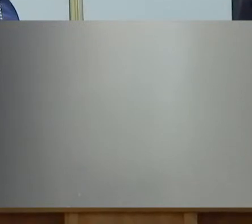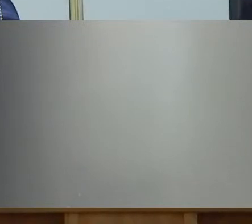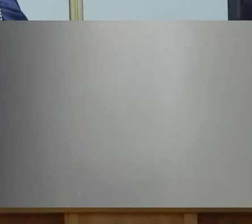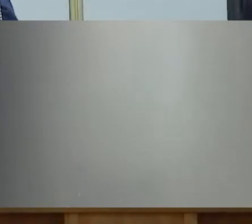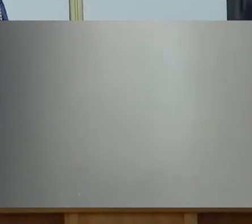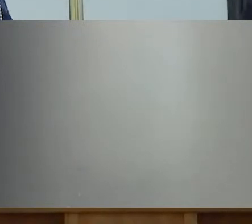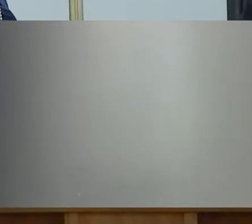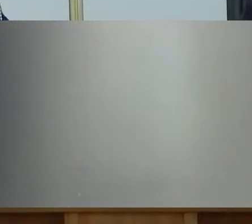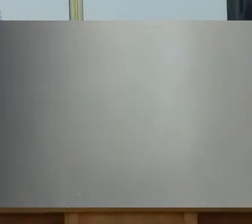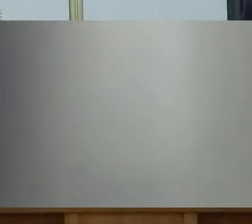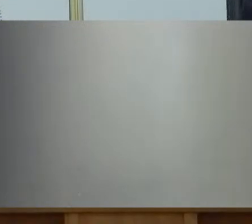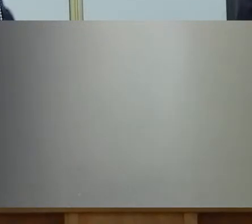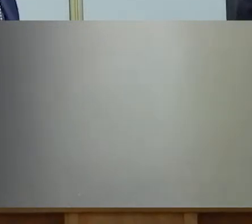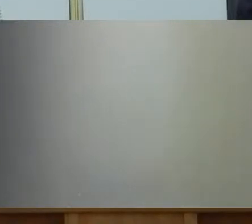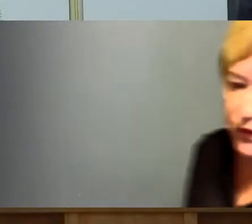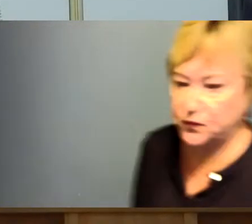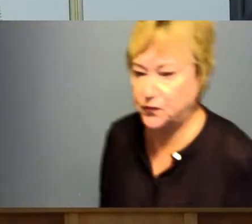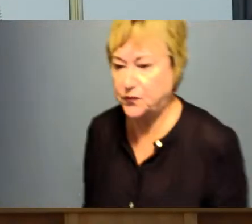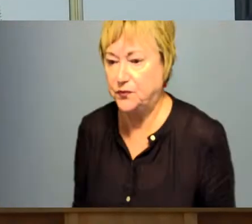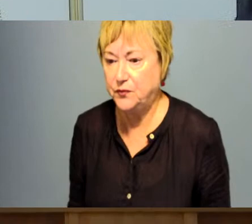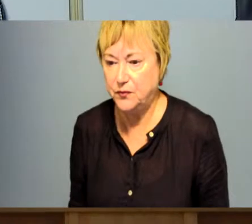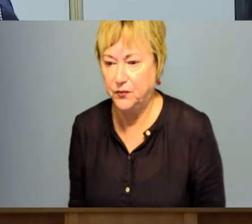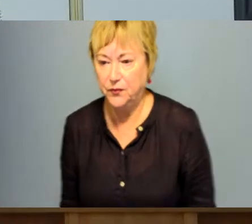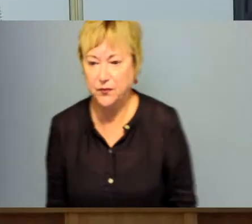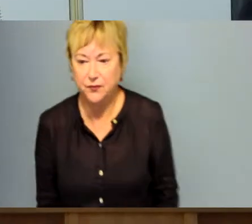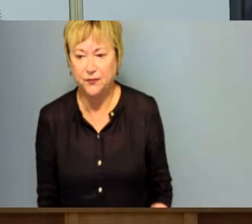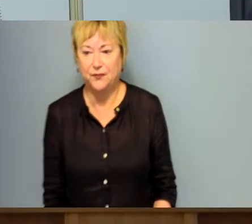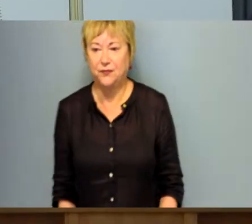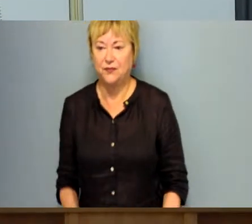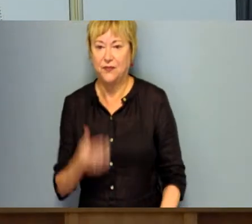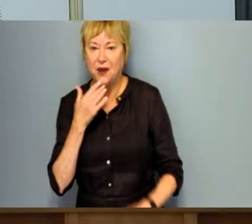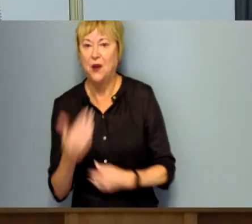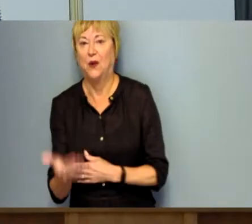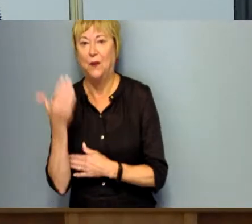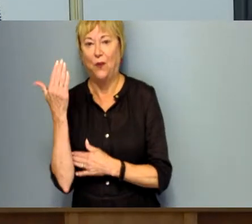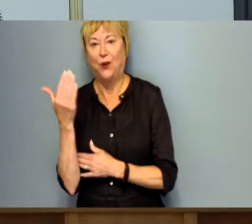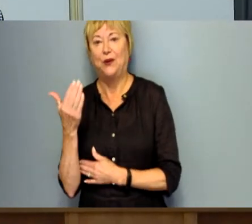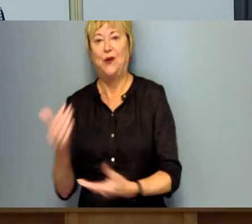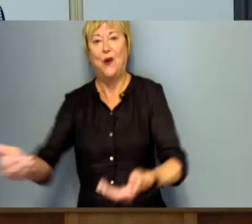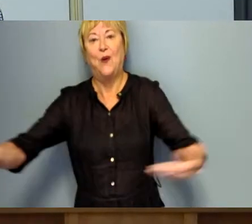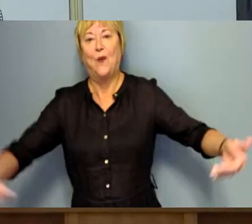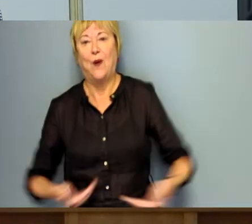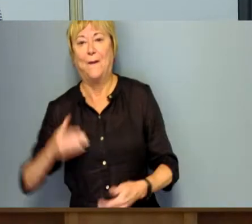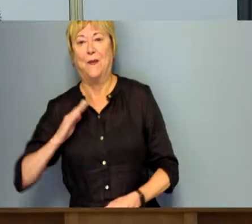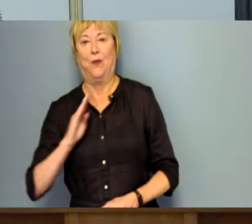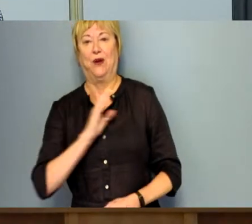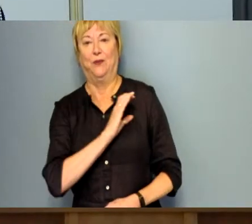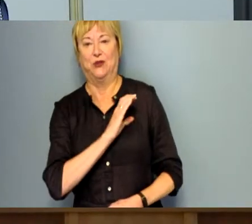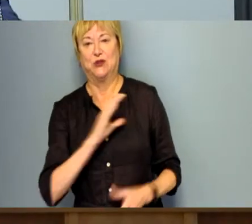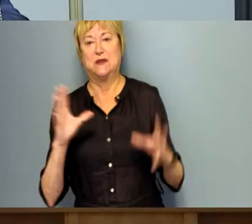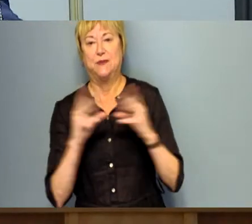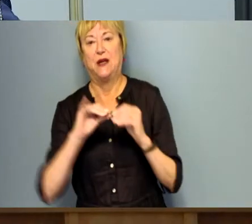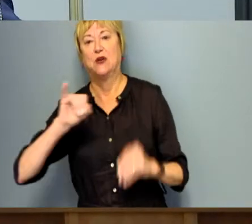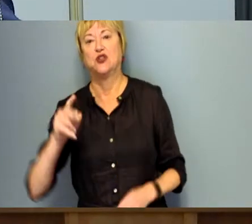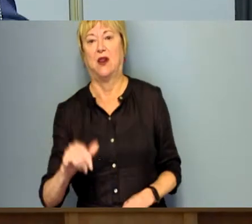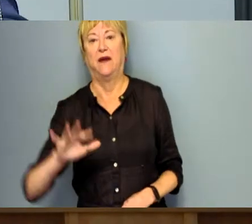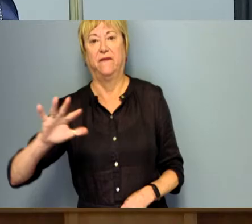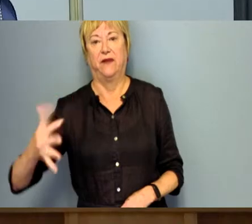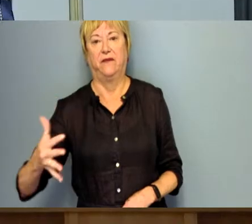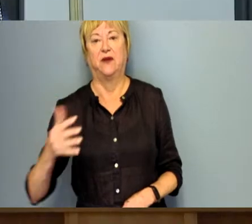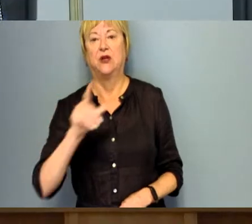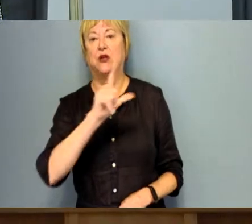Morning. Welcome to the Board of Commissioners meeting, excuse me, July 5th, 2023. We'll begin with the Pledge of Allegiance,